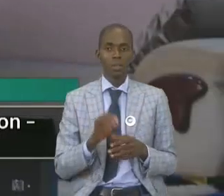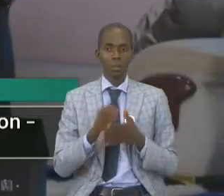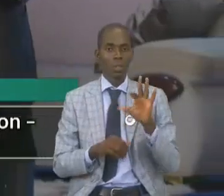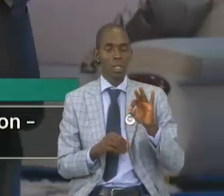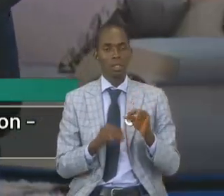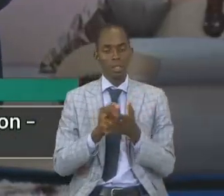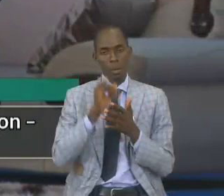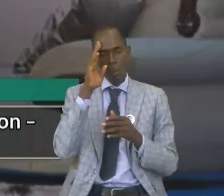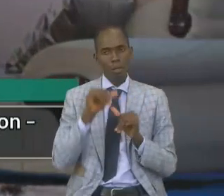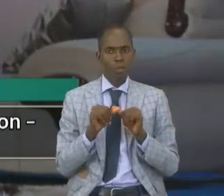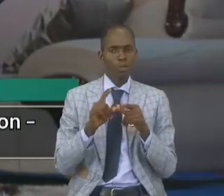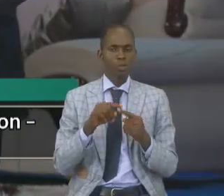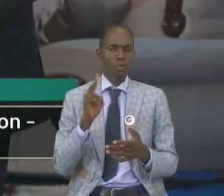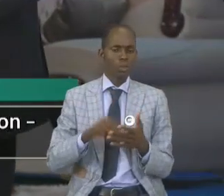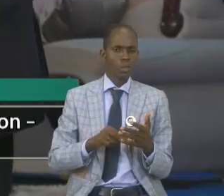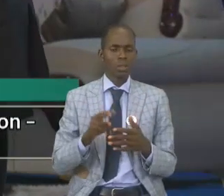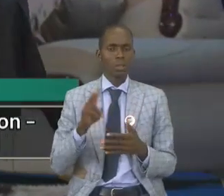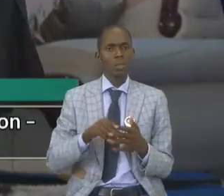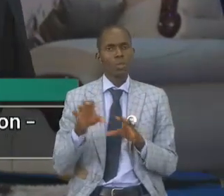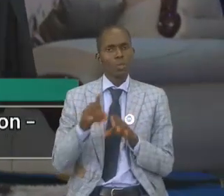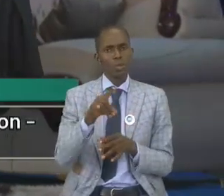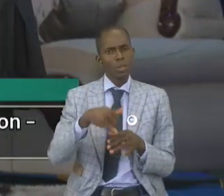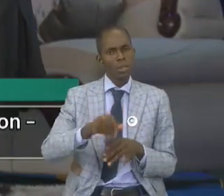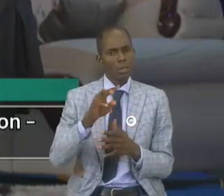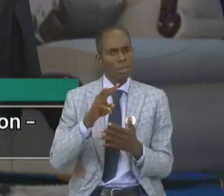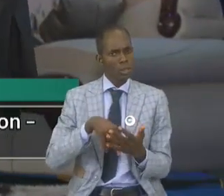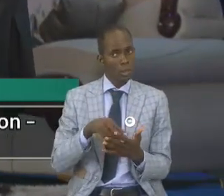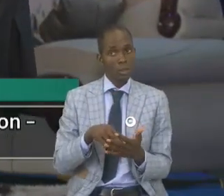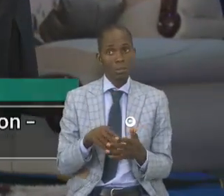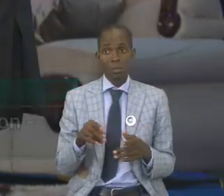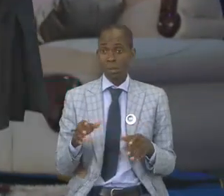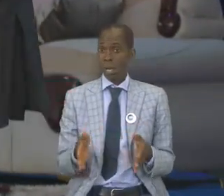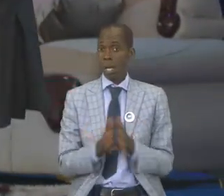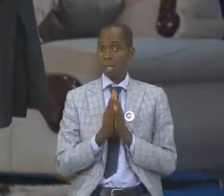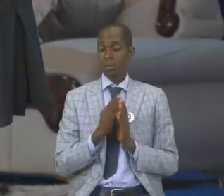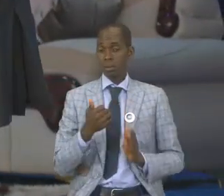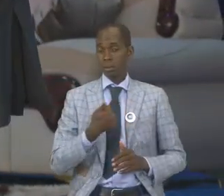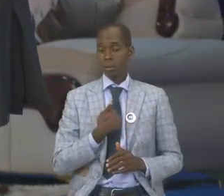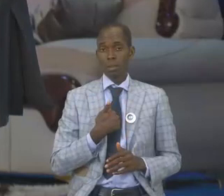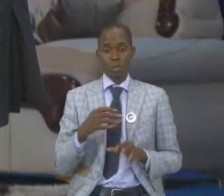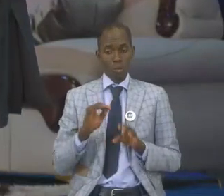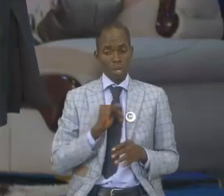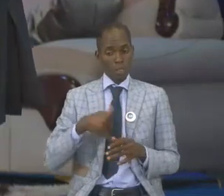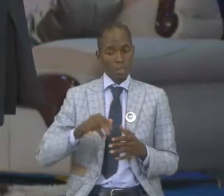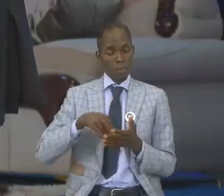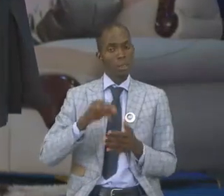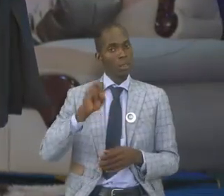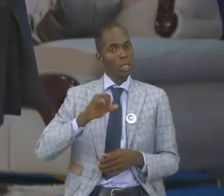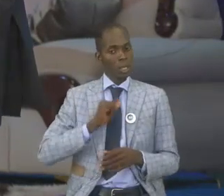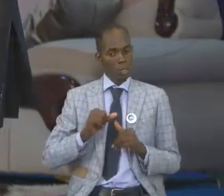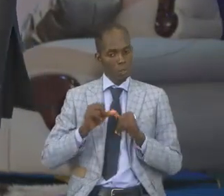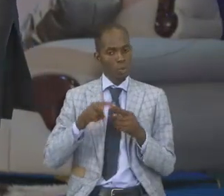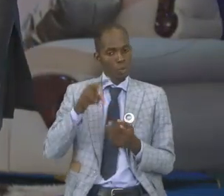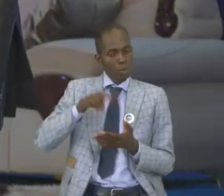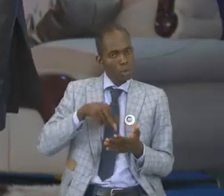on reading. Do you still read? I asked myself, do I still read? Of course, I have to keep on reading.